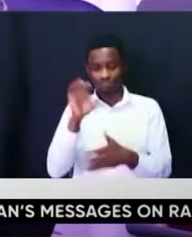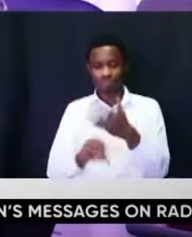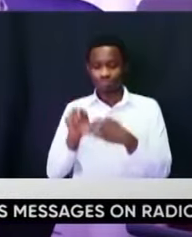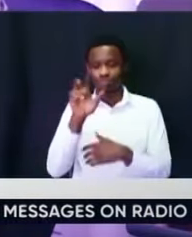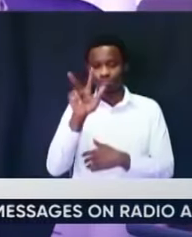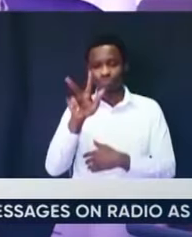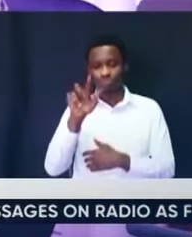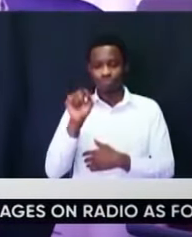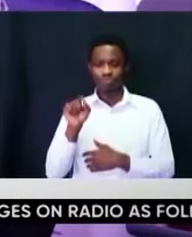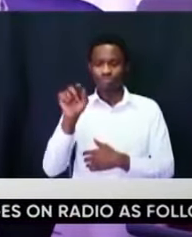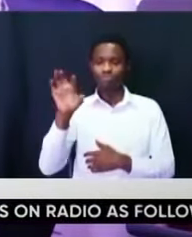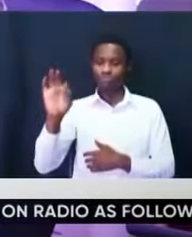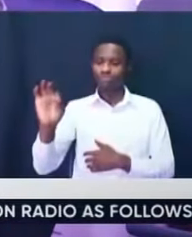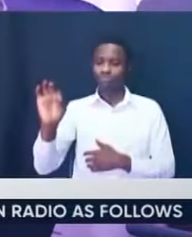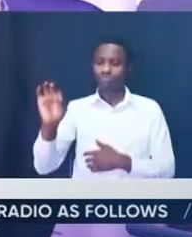11